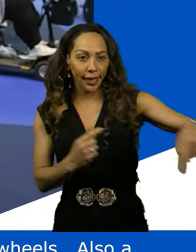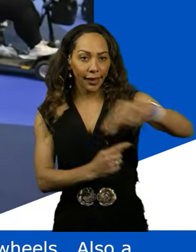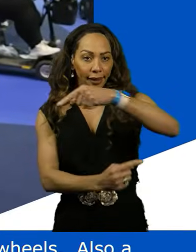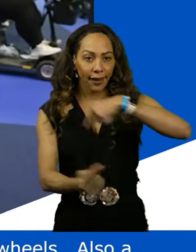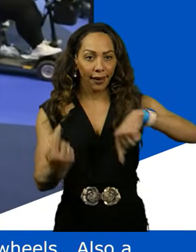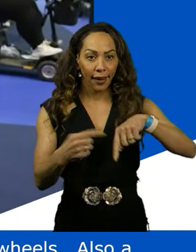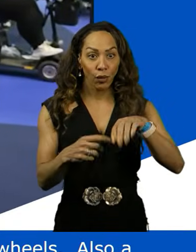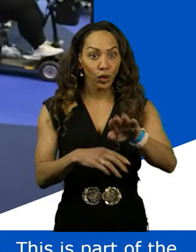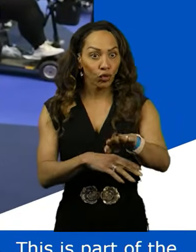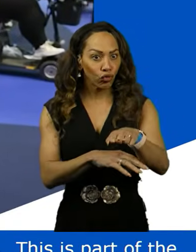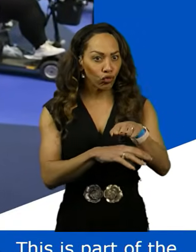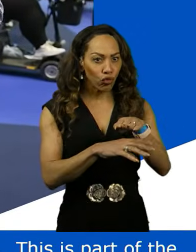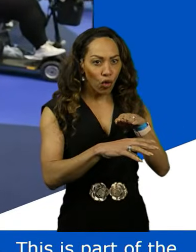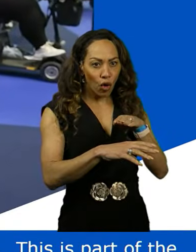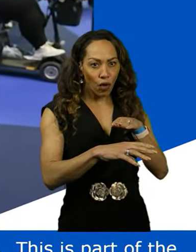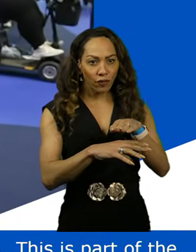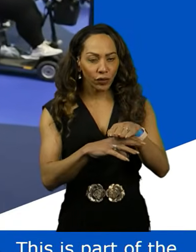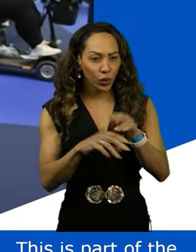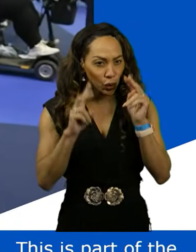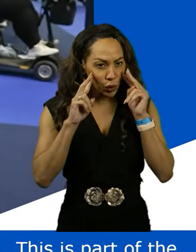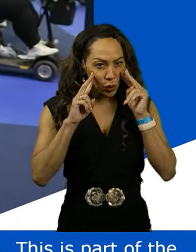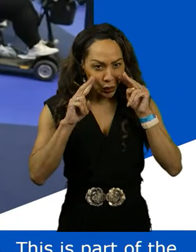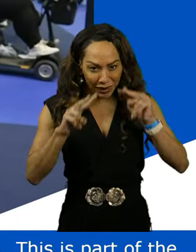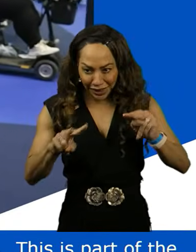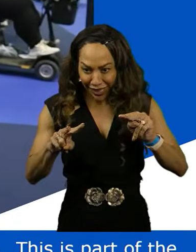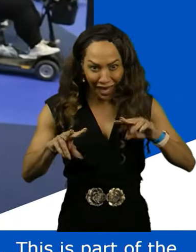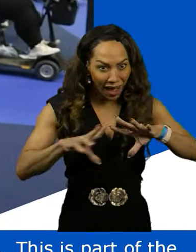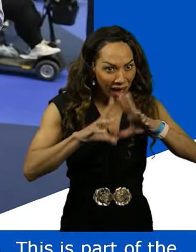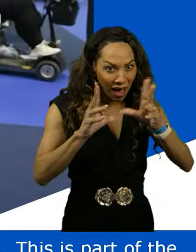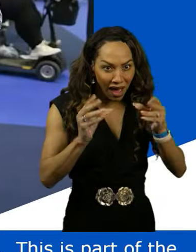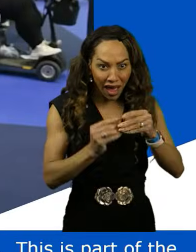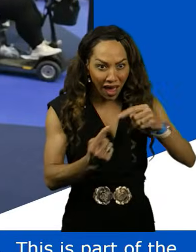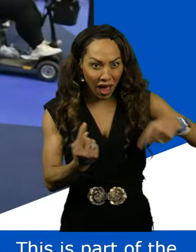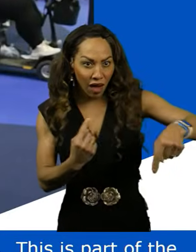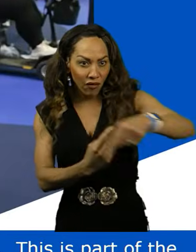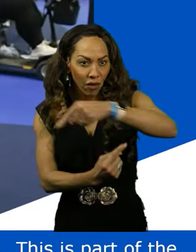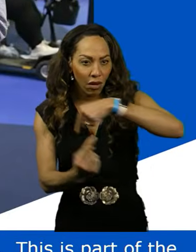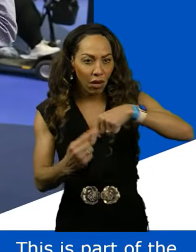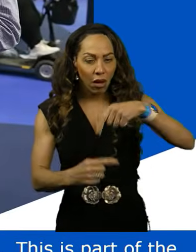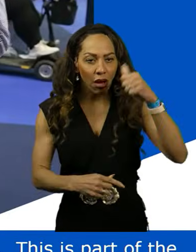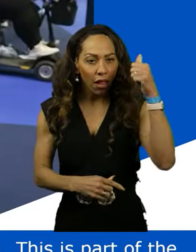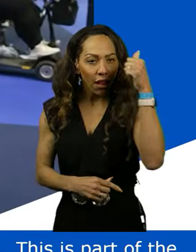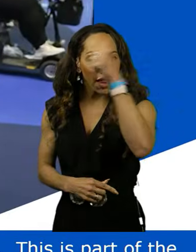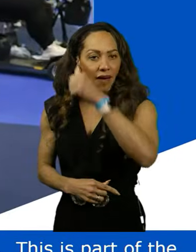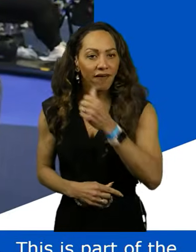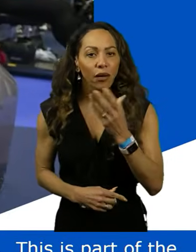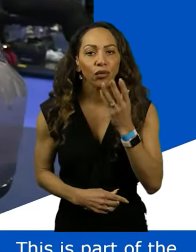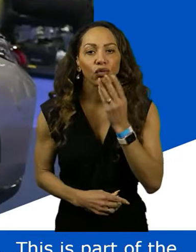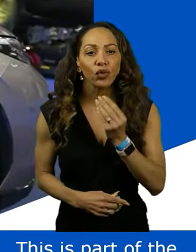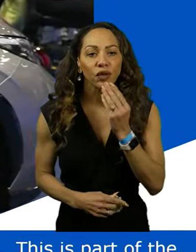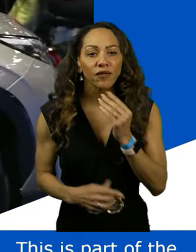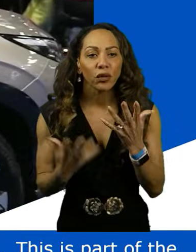gives the bird's eye view all around the car. It is a really clever and useful piece of technology.